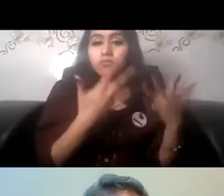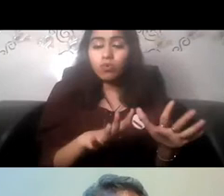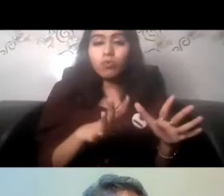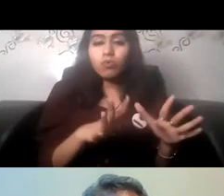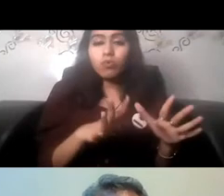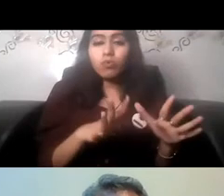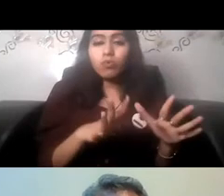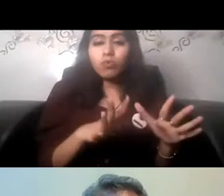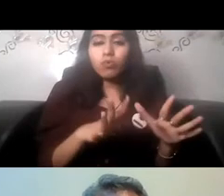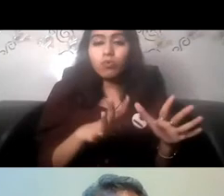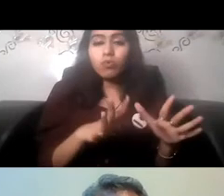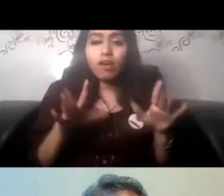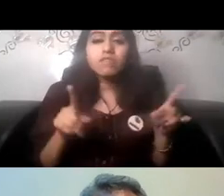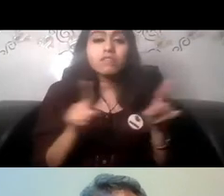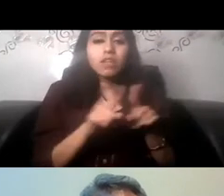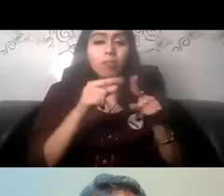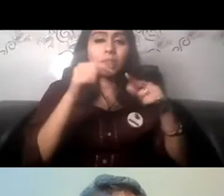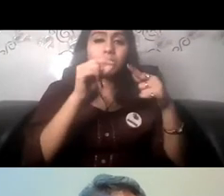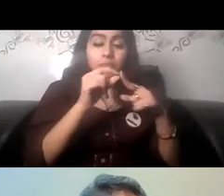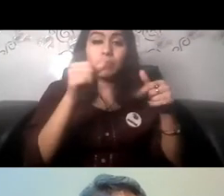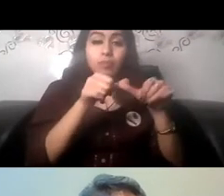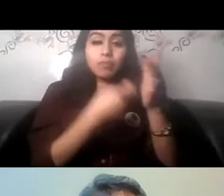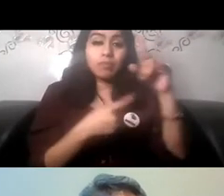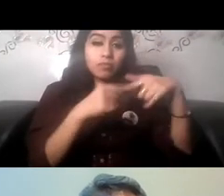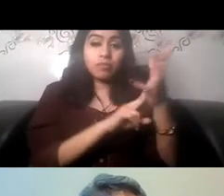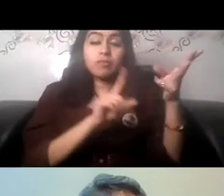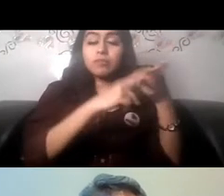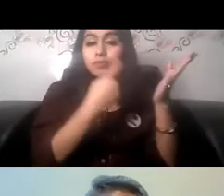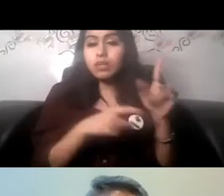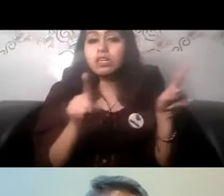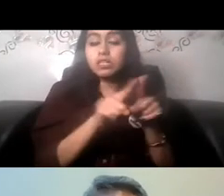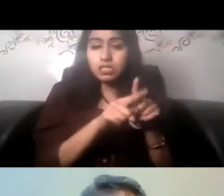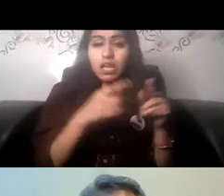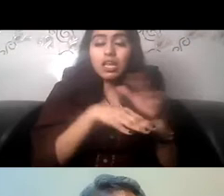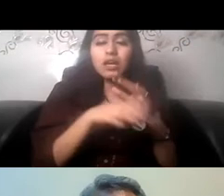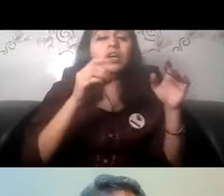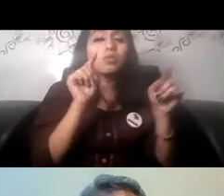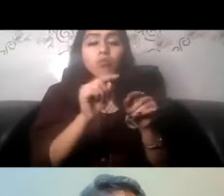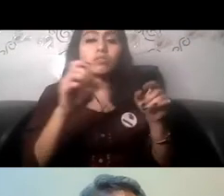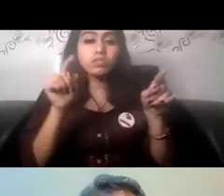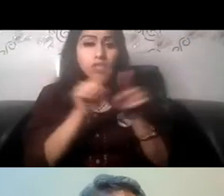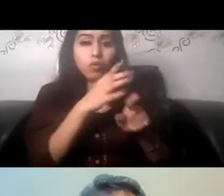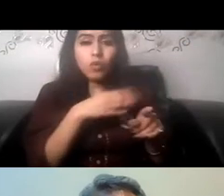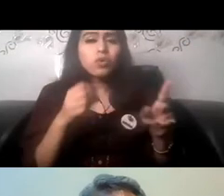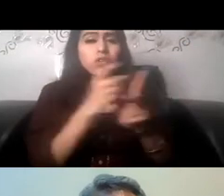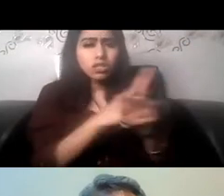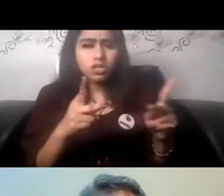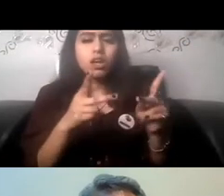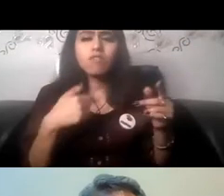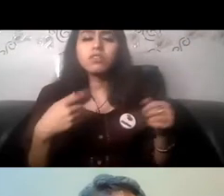also with an organization called Dialogue in the Dark. So it's kind of a promotion